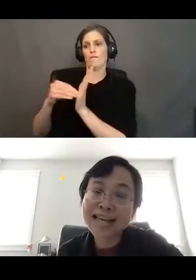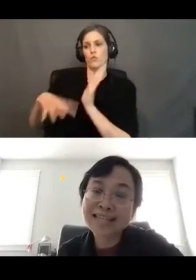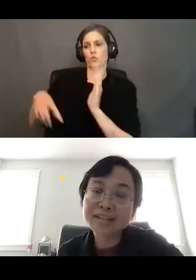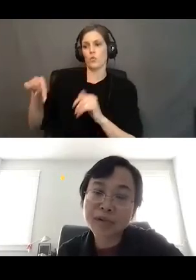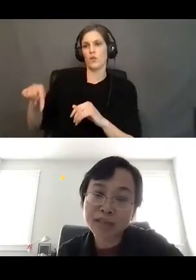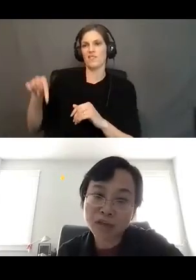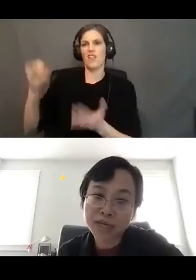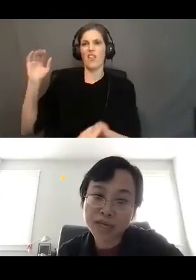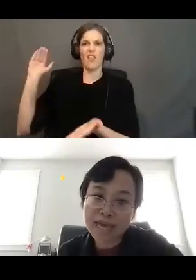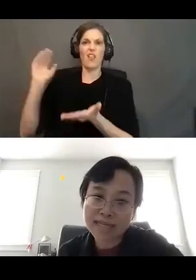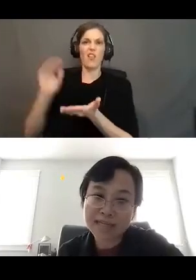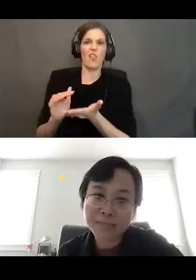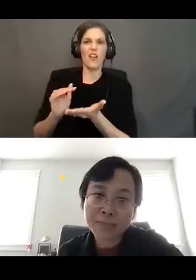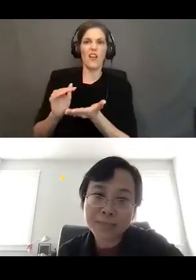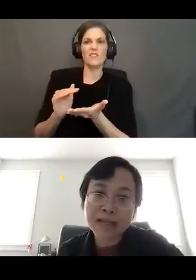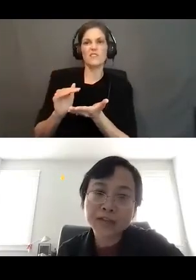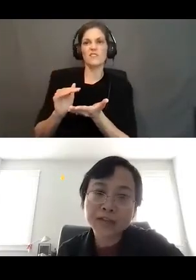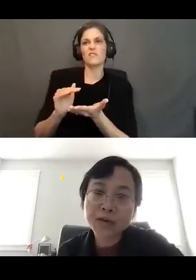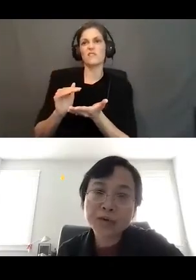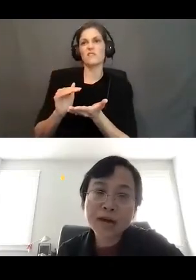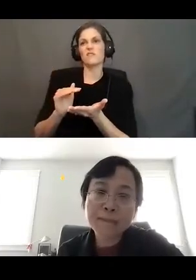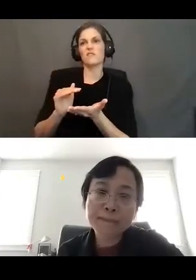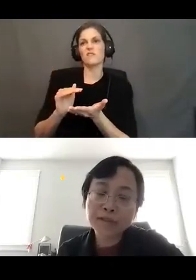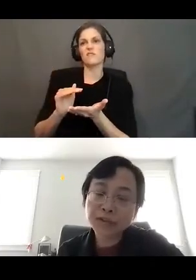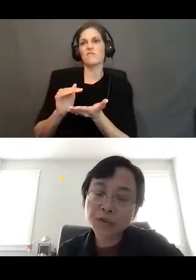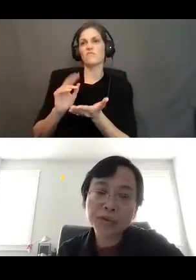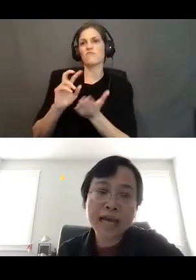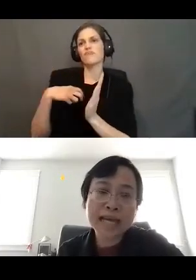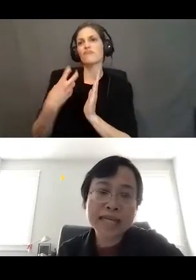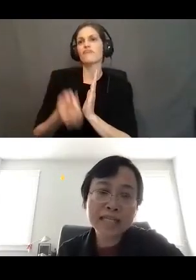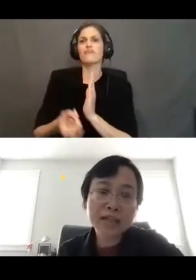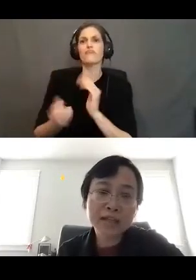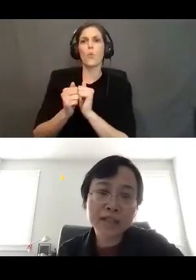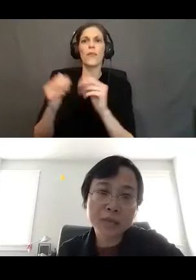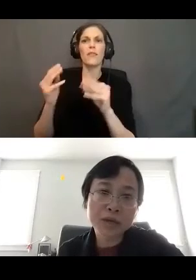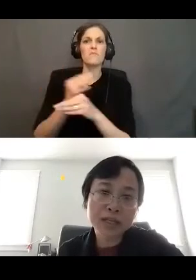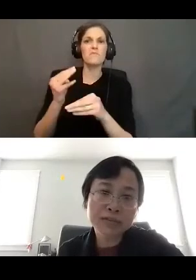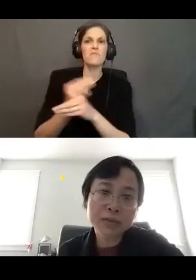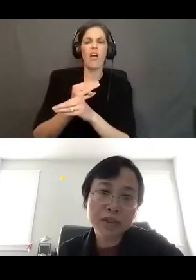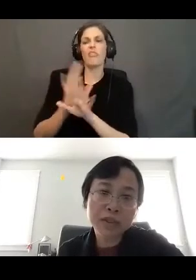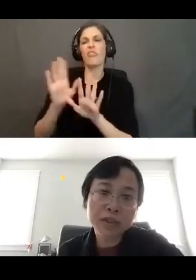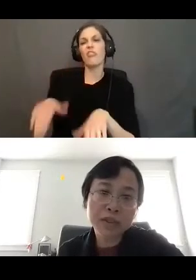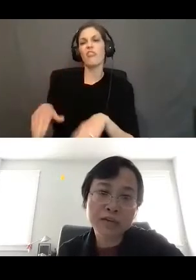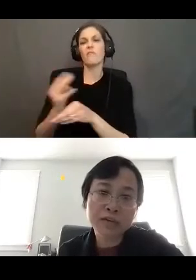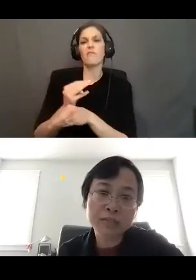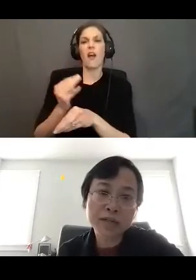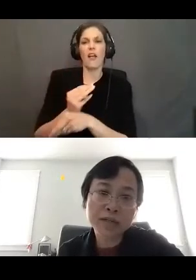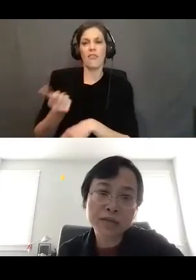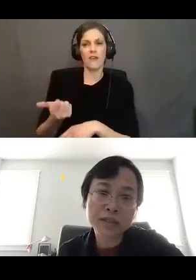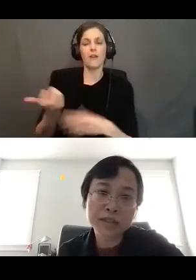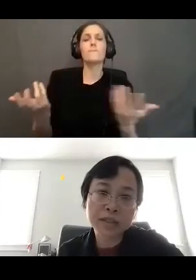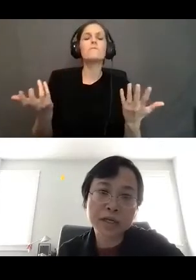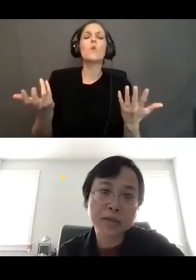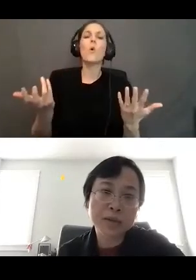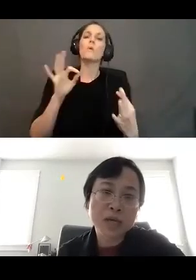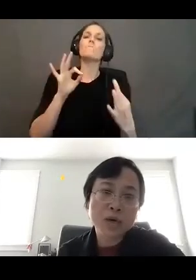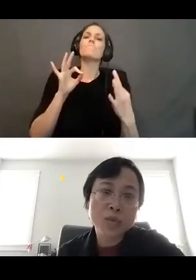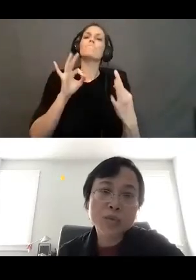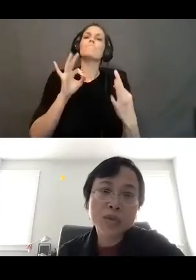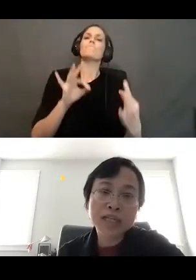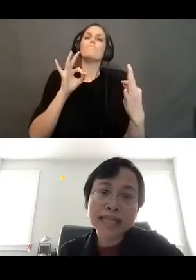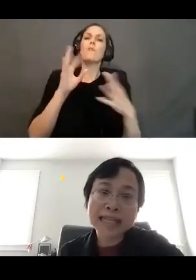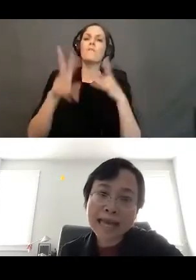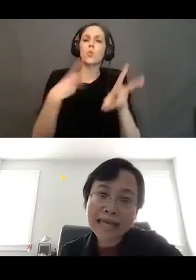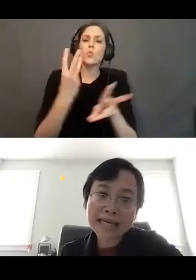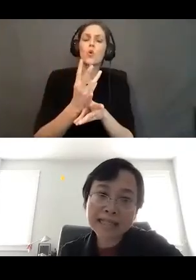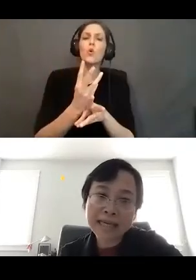are less math oriented. So so ideally, whenever we create our measurement, we